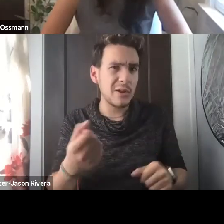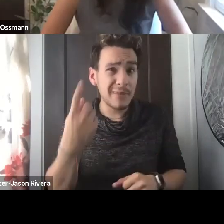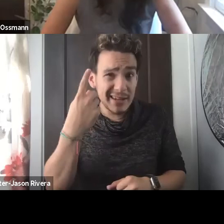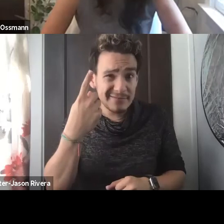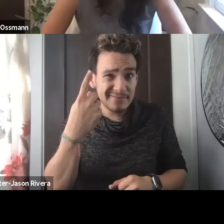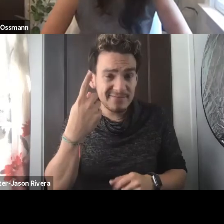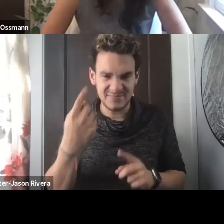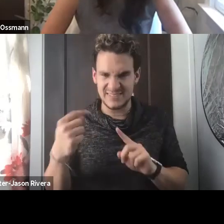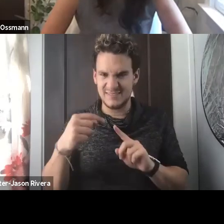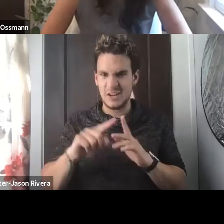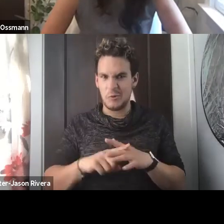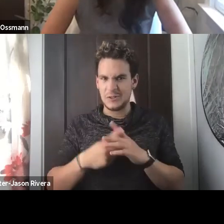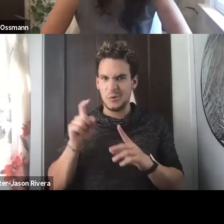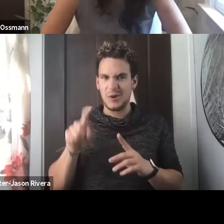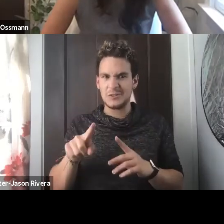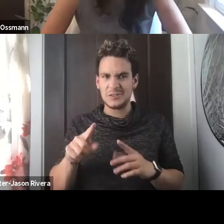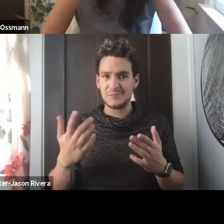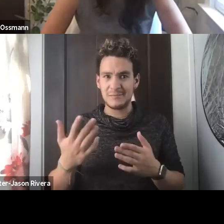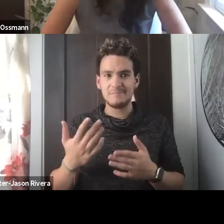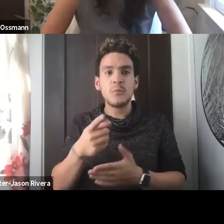to the original question is what